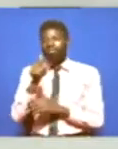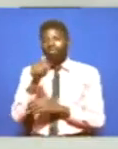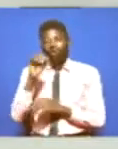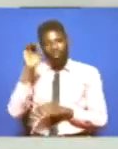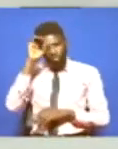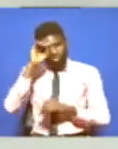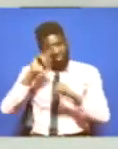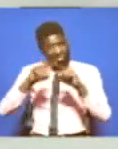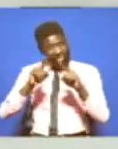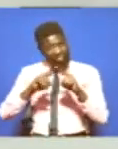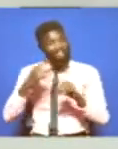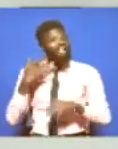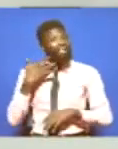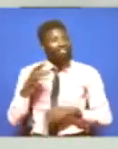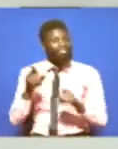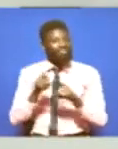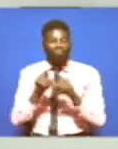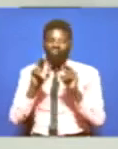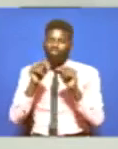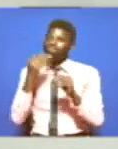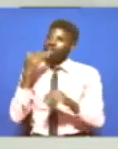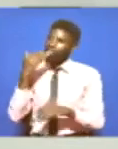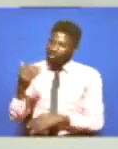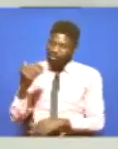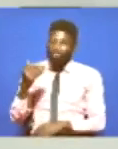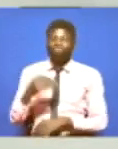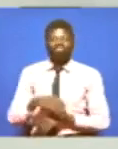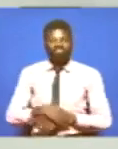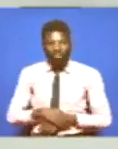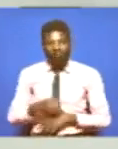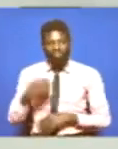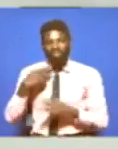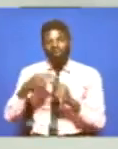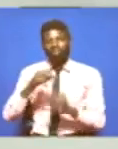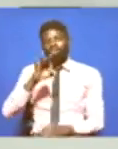Thank you, Mtumishi Kathangu. Asante. I'm Fayaz Qureshi. Thank you for joining us.